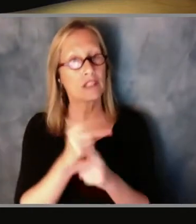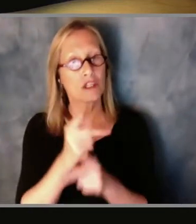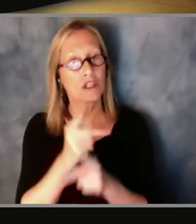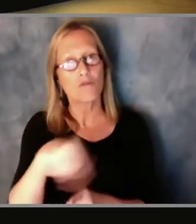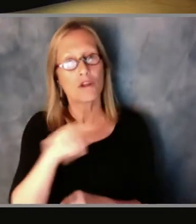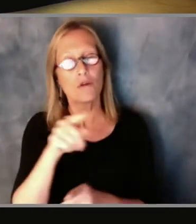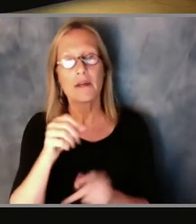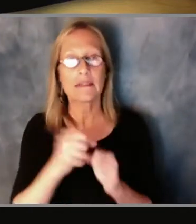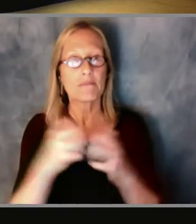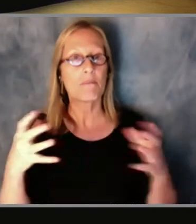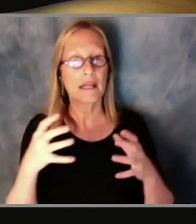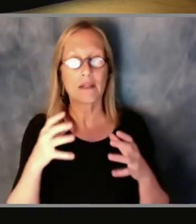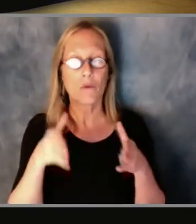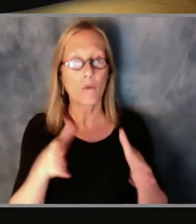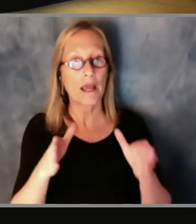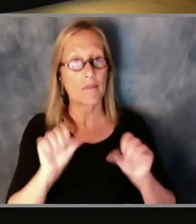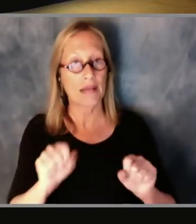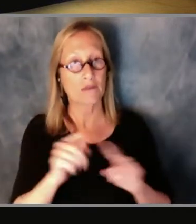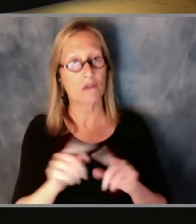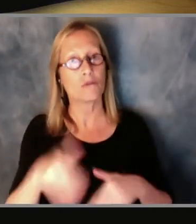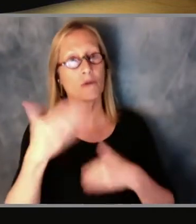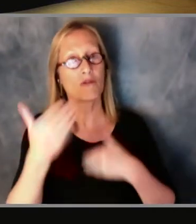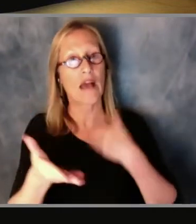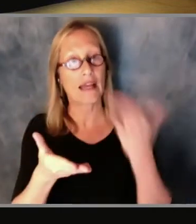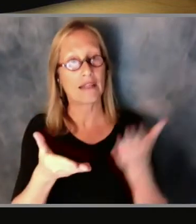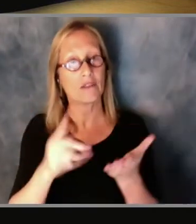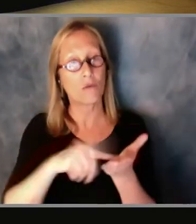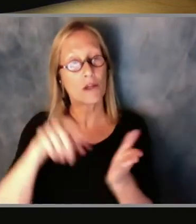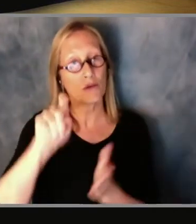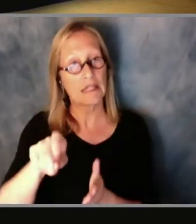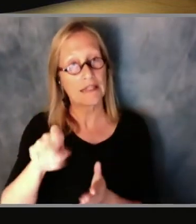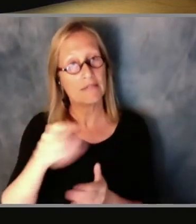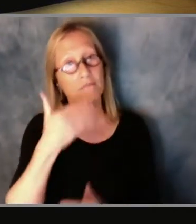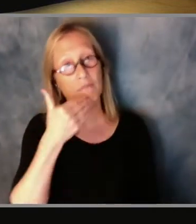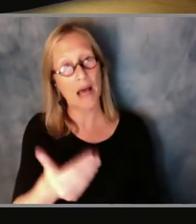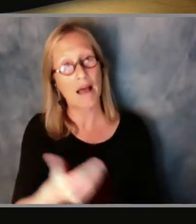to provide whatever necessary. Mahalo.